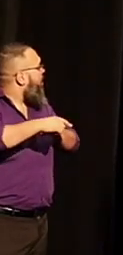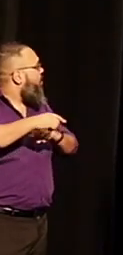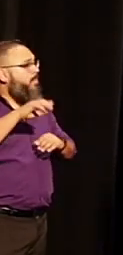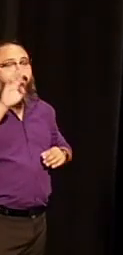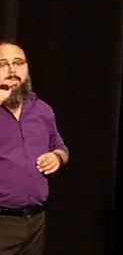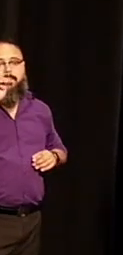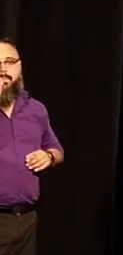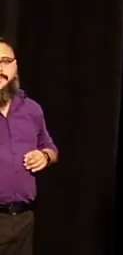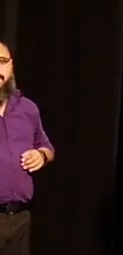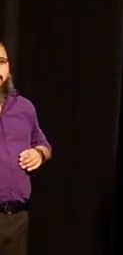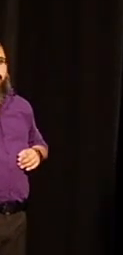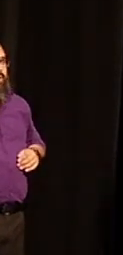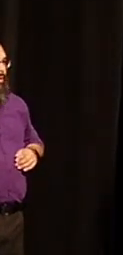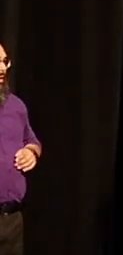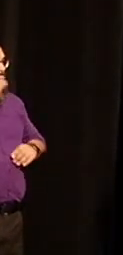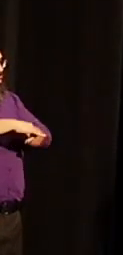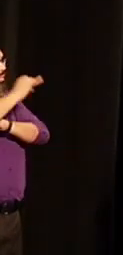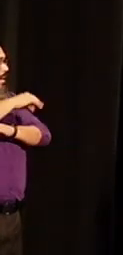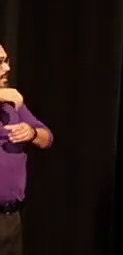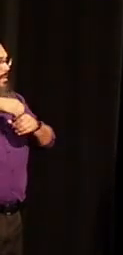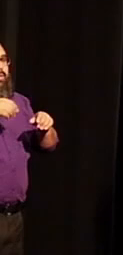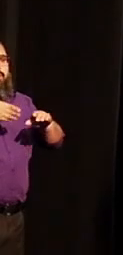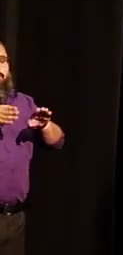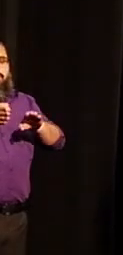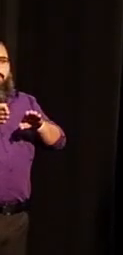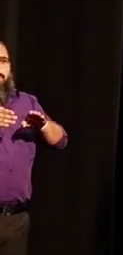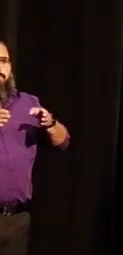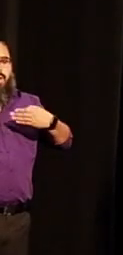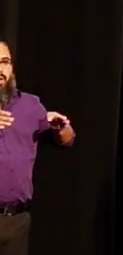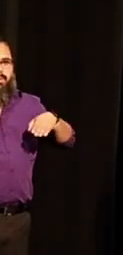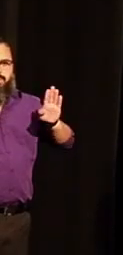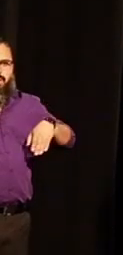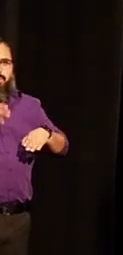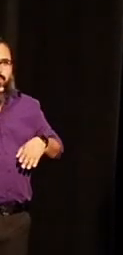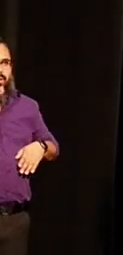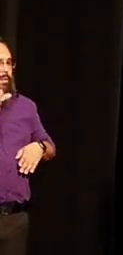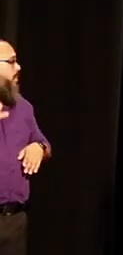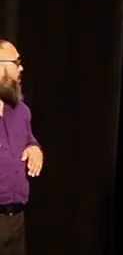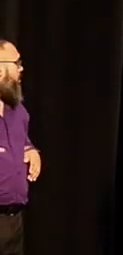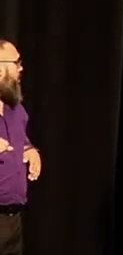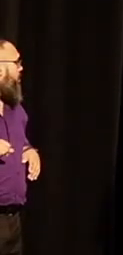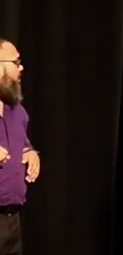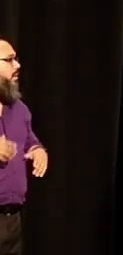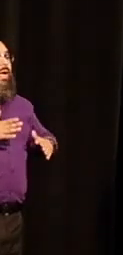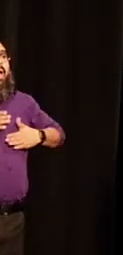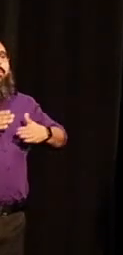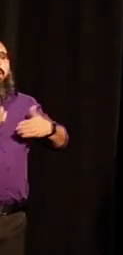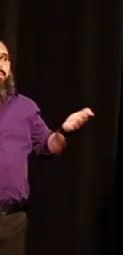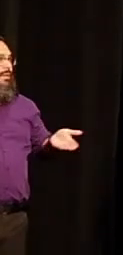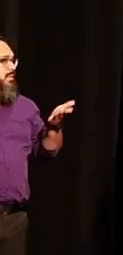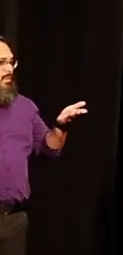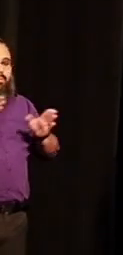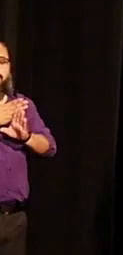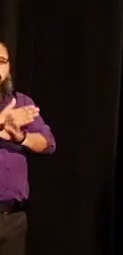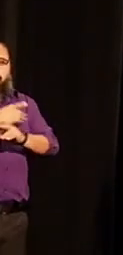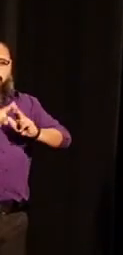Thank you. I guess you can hear me. So once again, thank you very much. I'm really glad to be here. And before